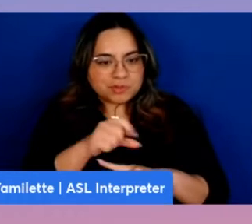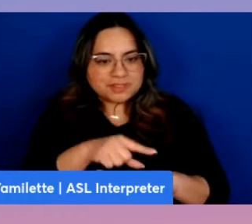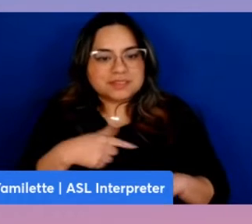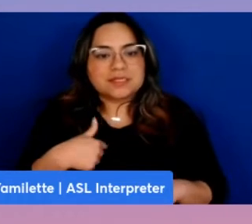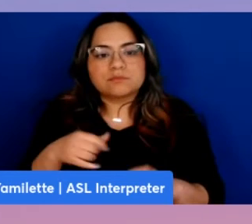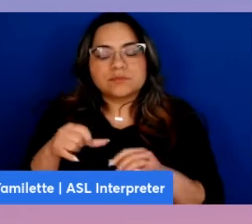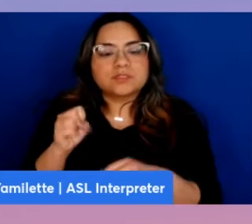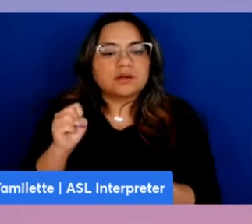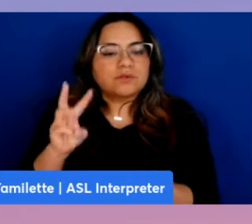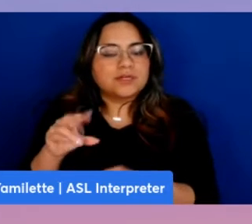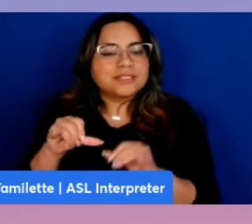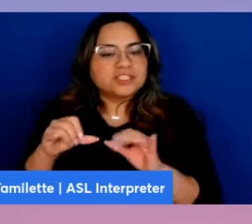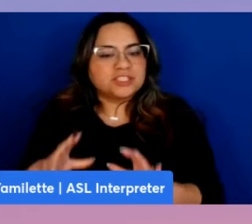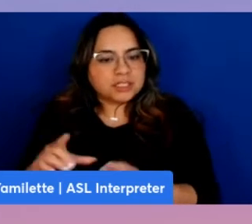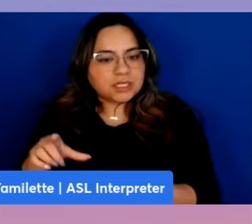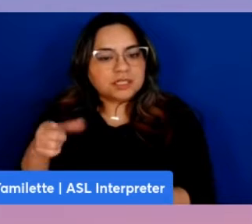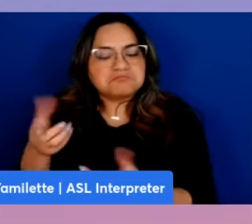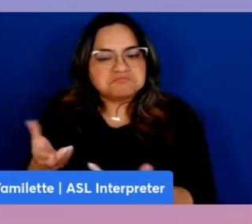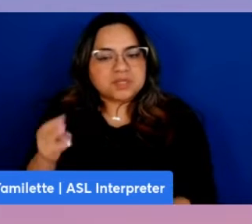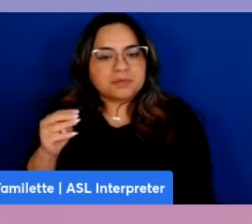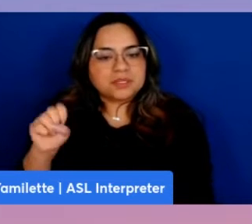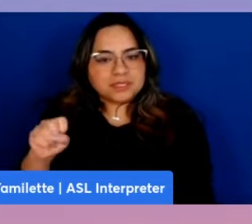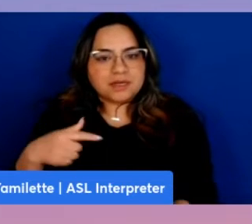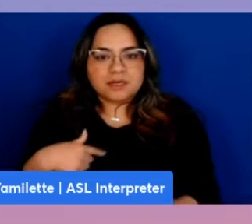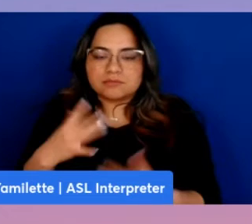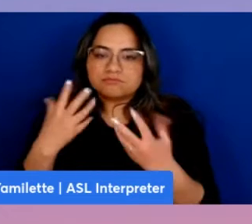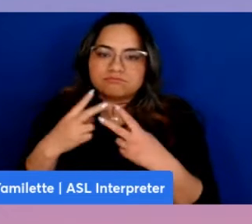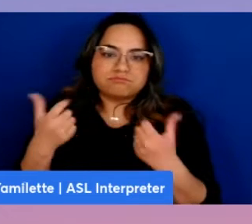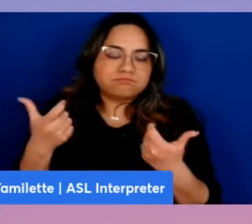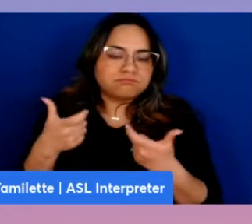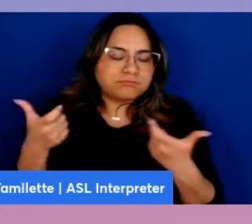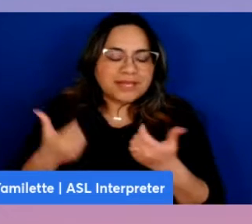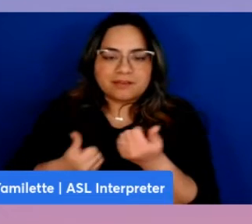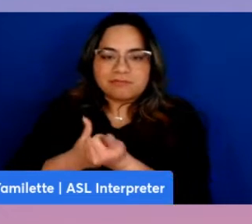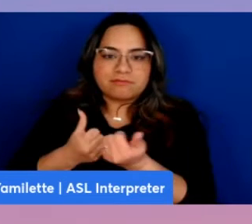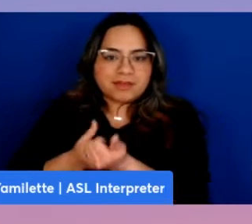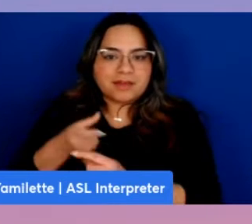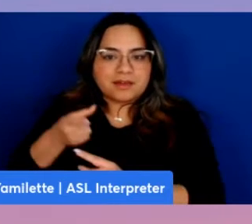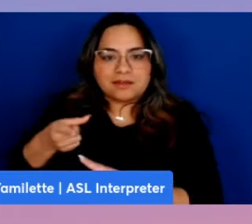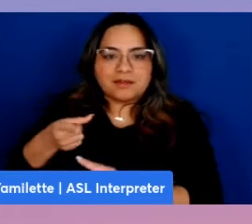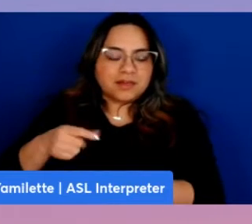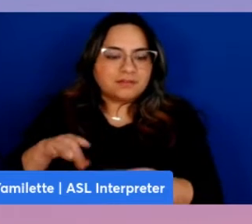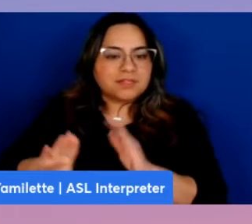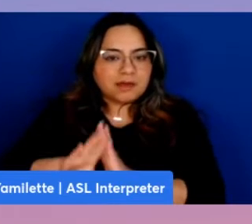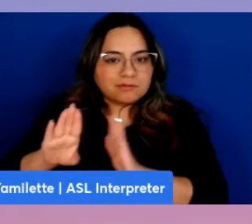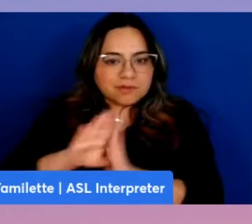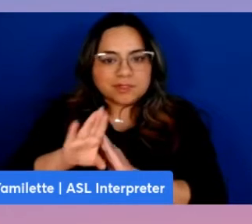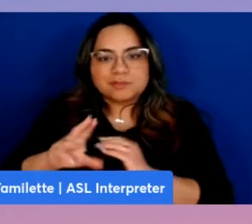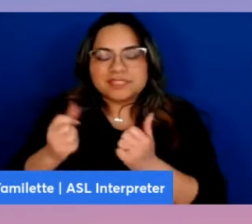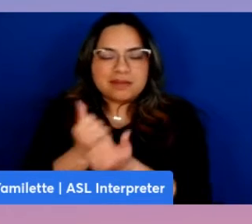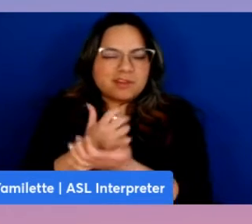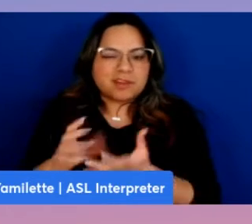fan of DevOps, automation, data and AI, and pretty much everything related to cloud technologies.